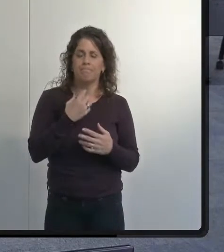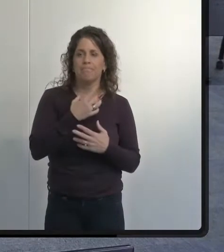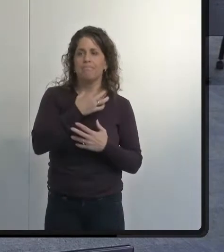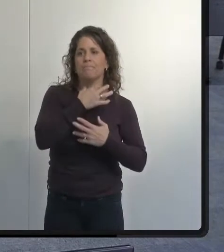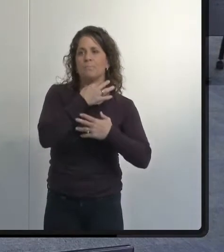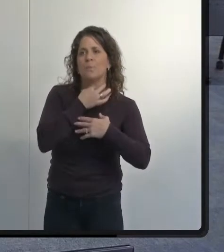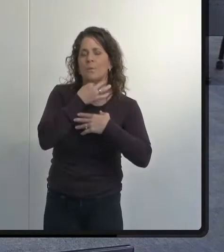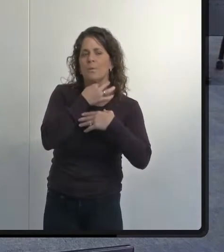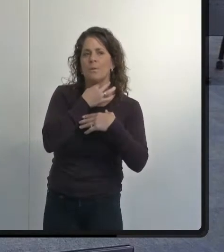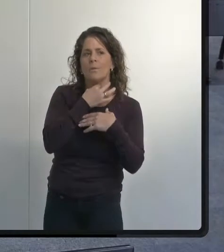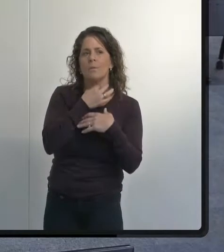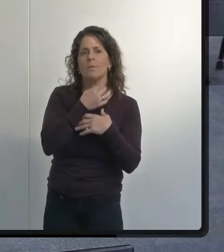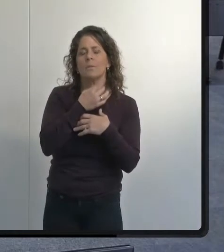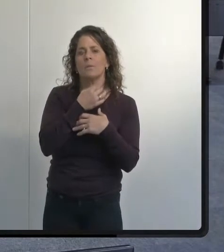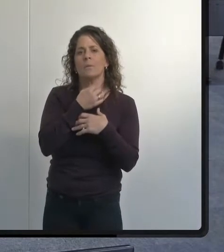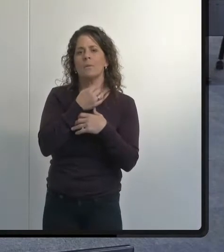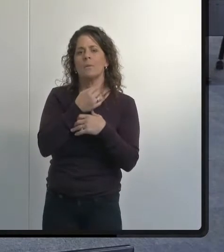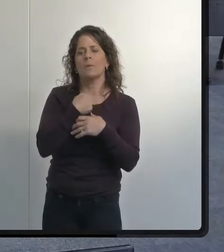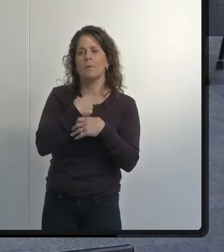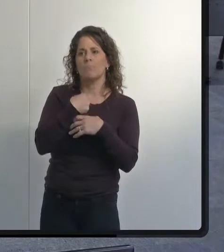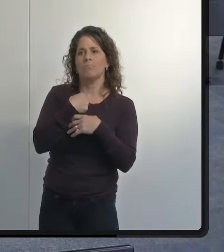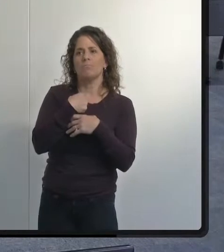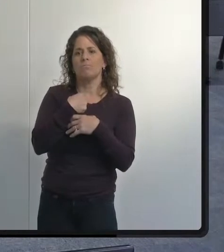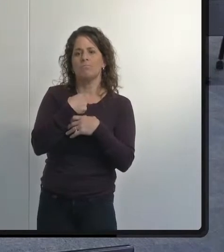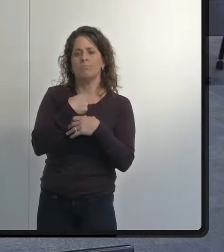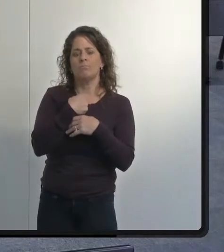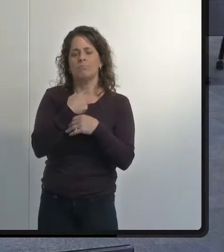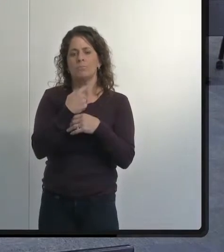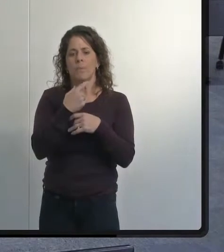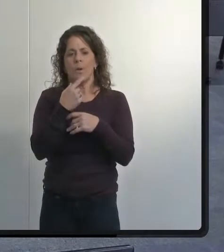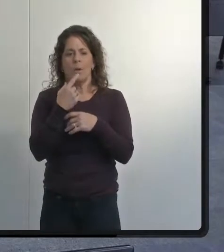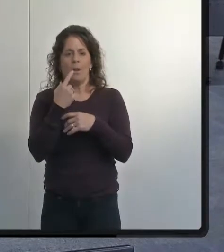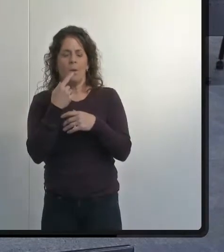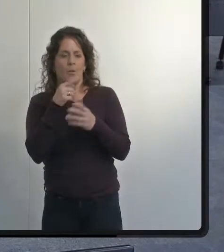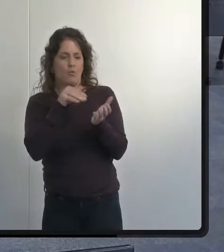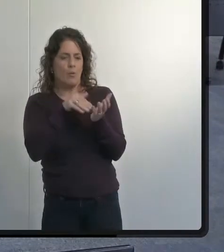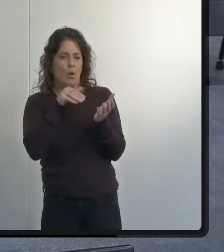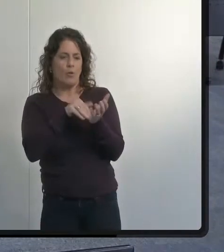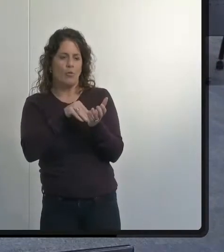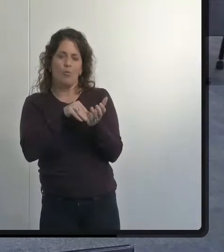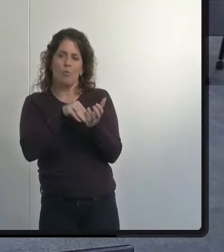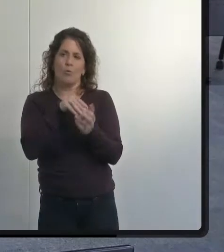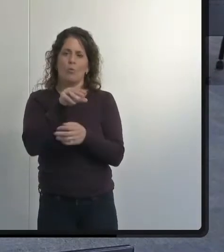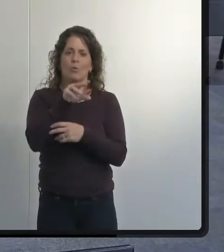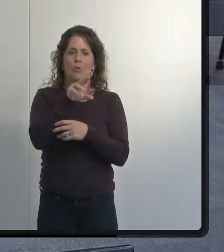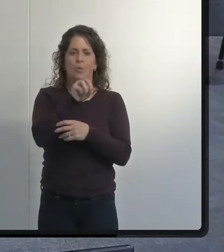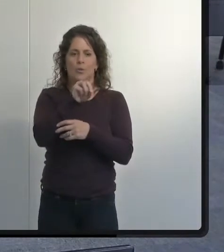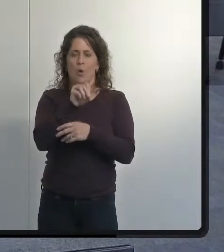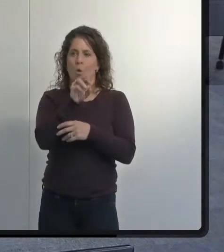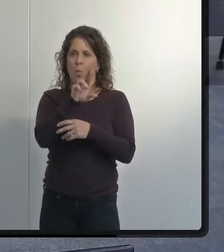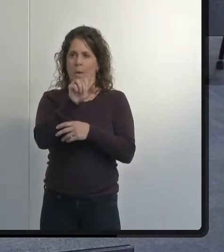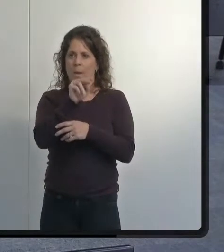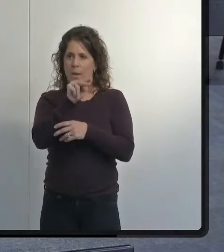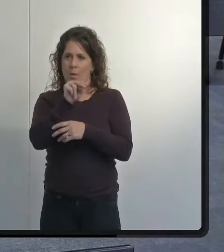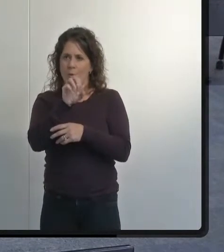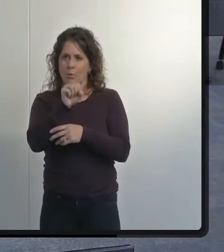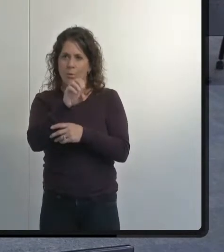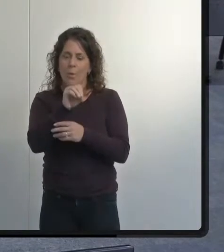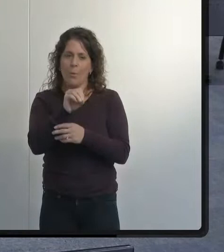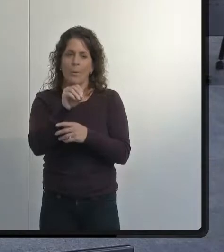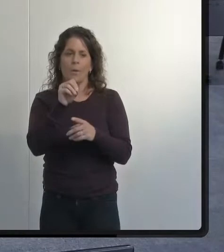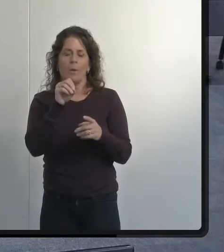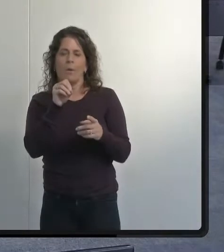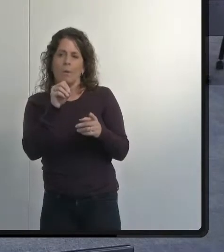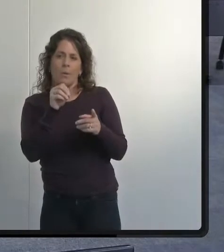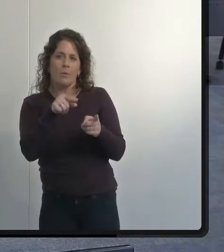this question is for Ms. Reynoso. If you've read any of the reports that are coming out of Santa Clara